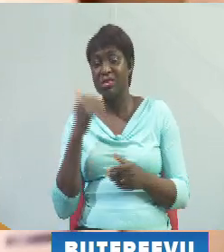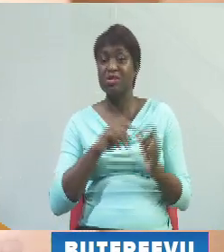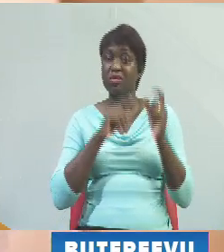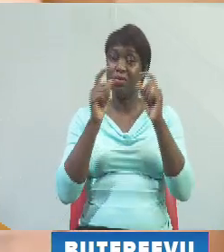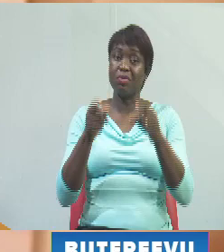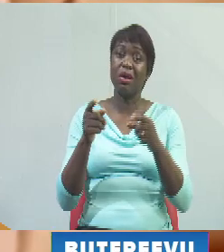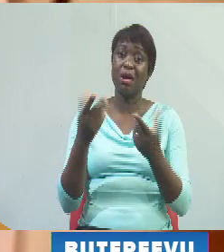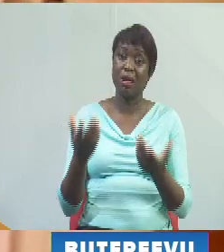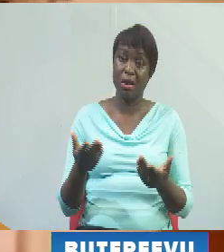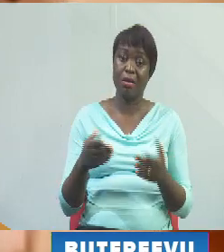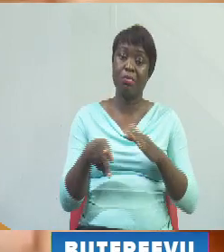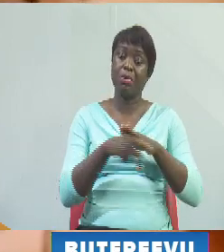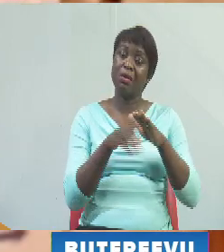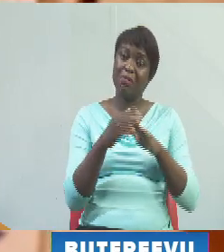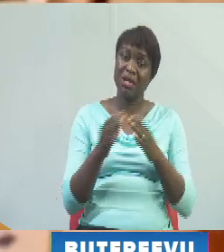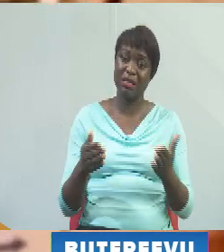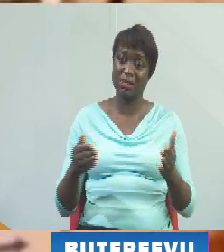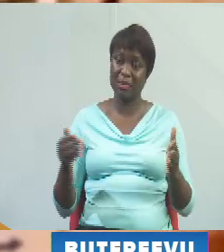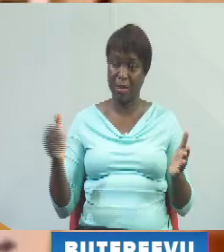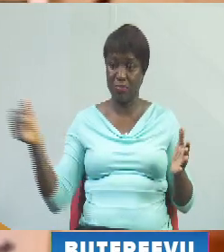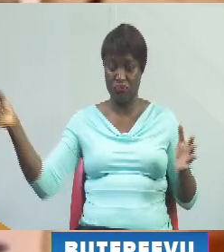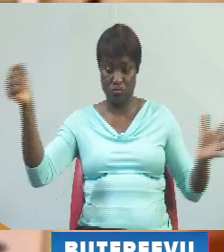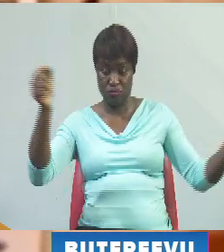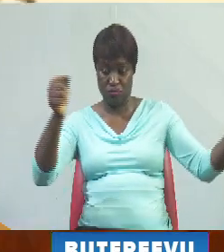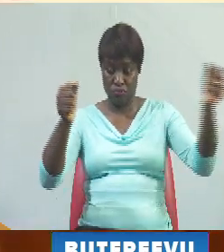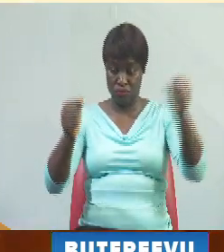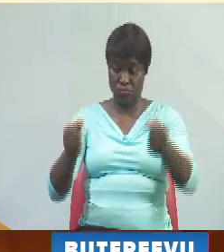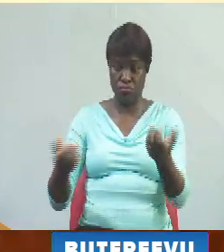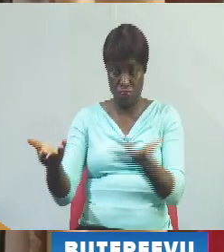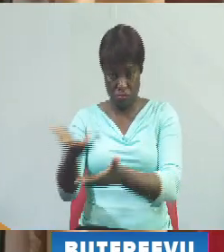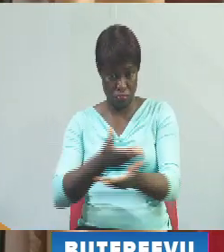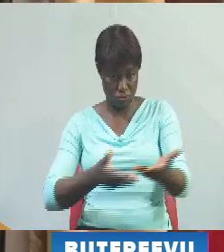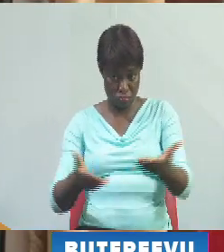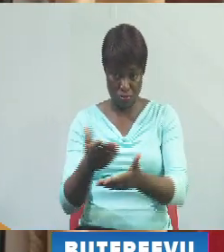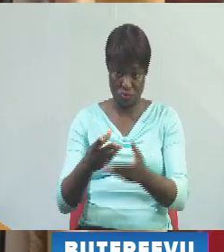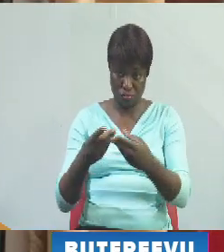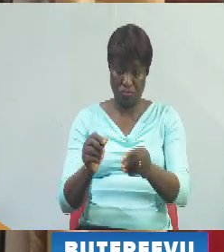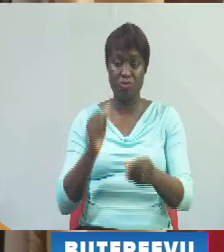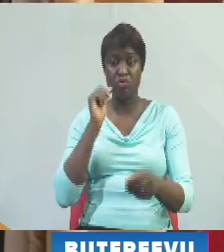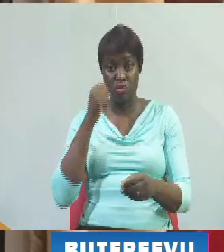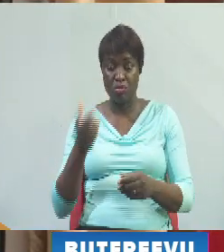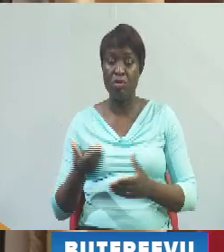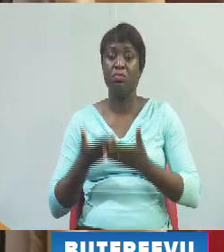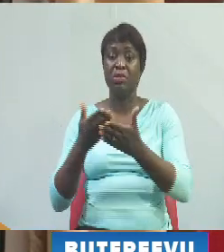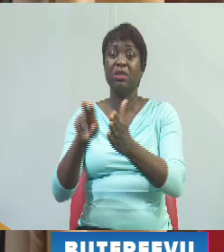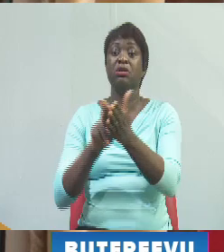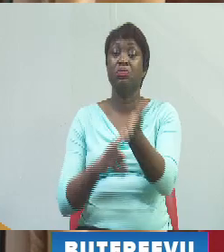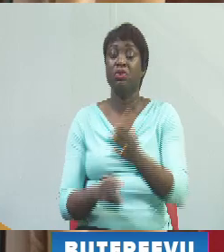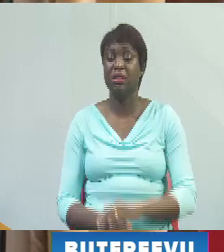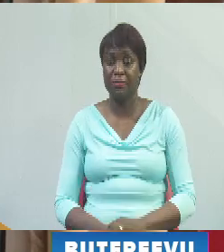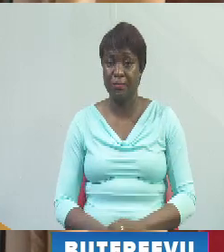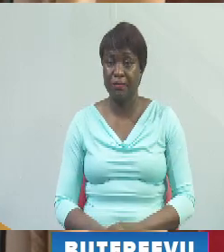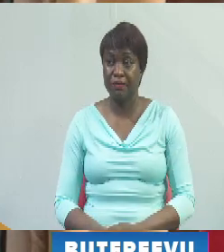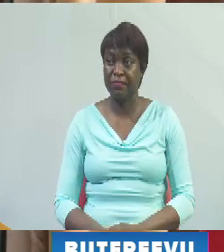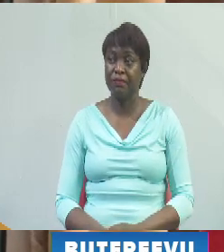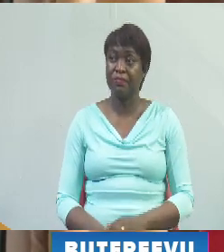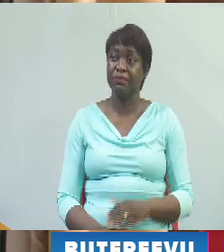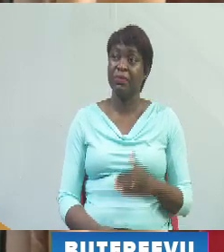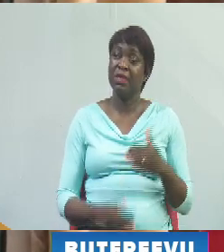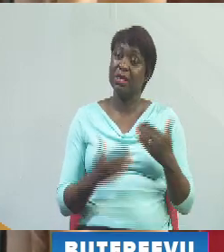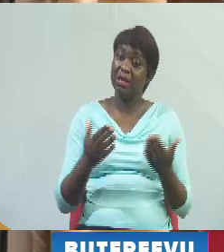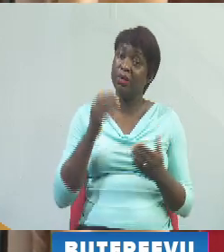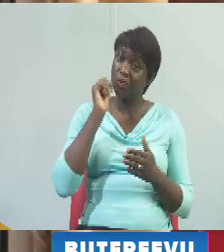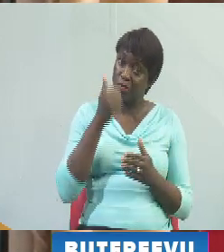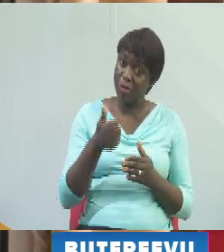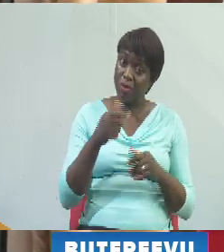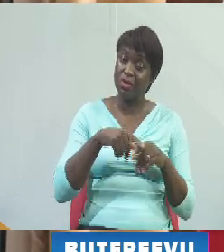atulina minisitule zino ebbiri bakkaanye enkya bakomewo n'ekyenkomeredde. The moment I open up, I know where we are going. Tomorrow